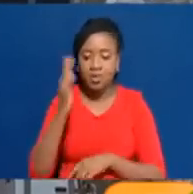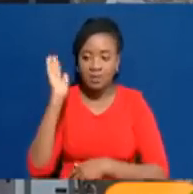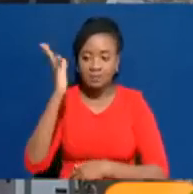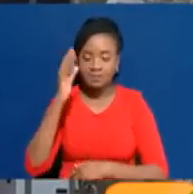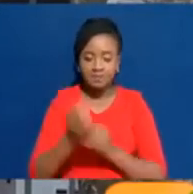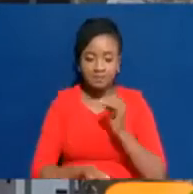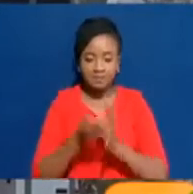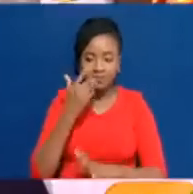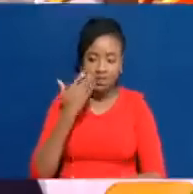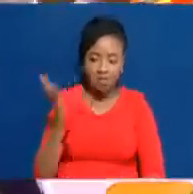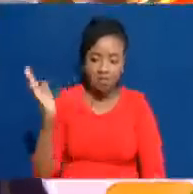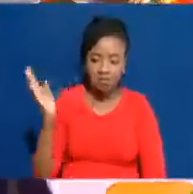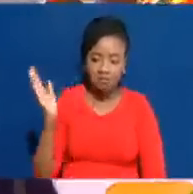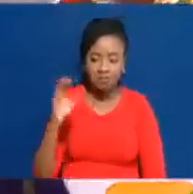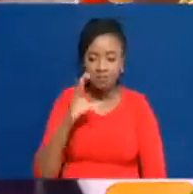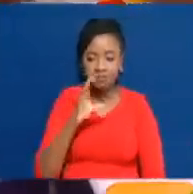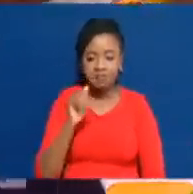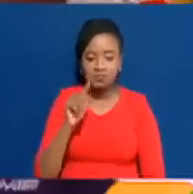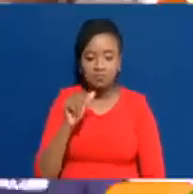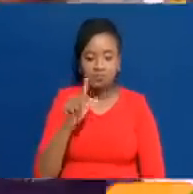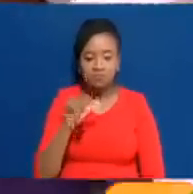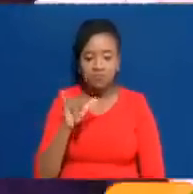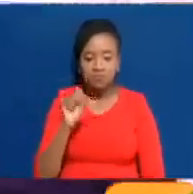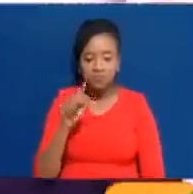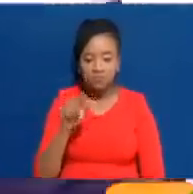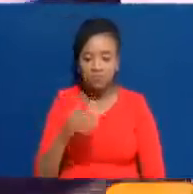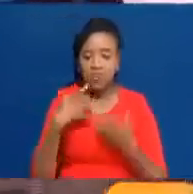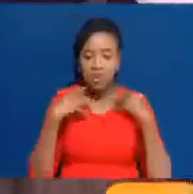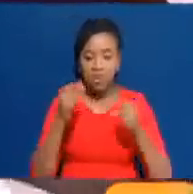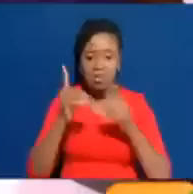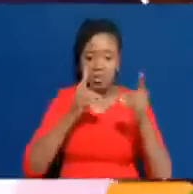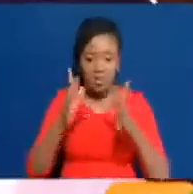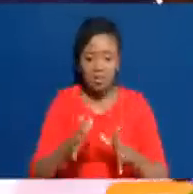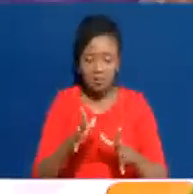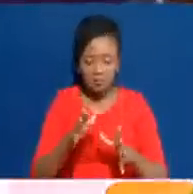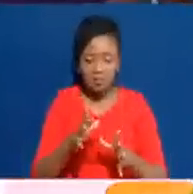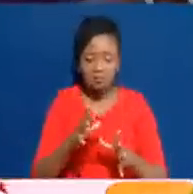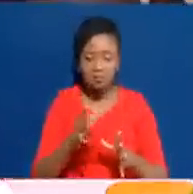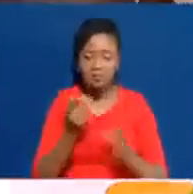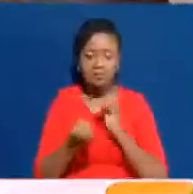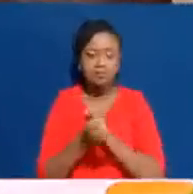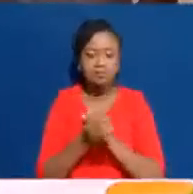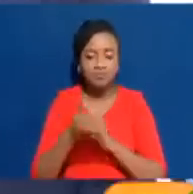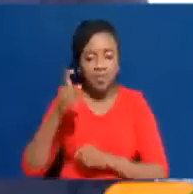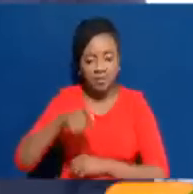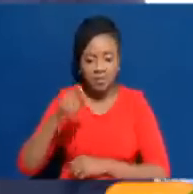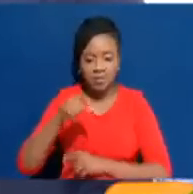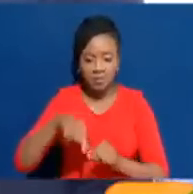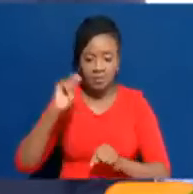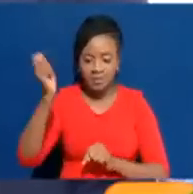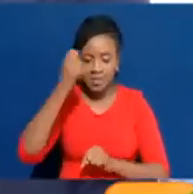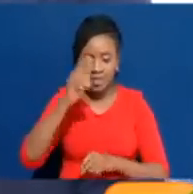Catalyst study in Kisumu on Monday, Health Director General Patrick Amoth pointed out the need for Kenya to adapt